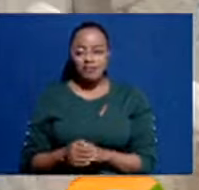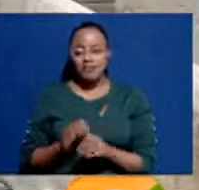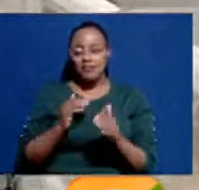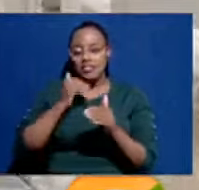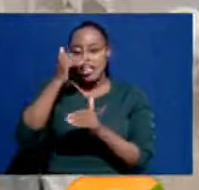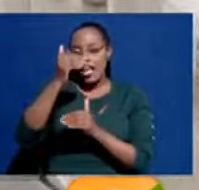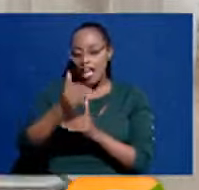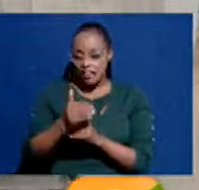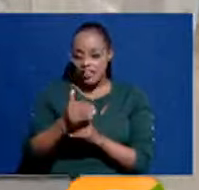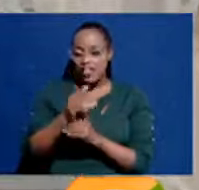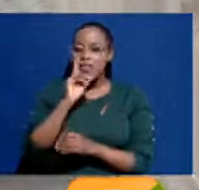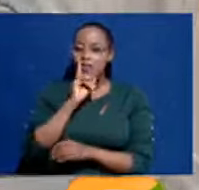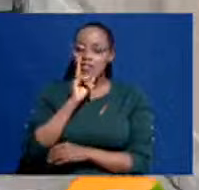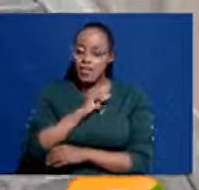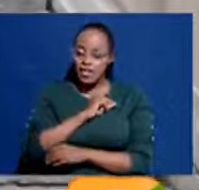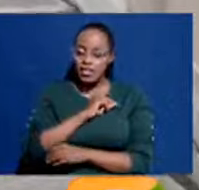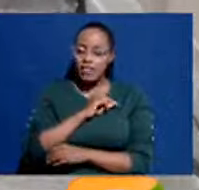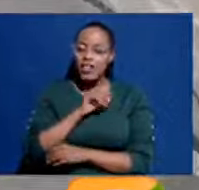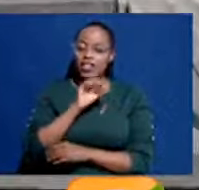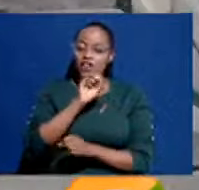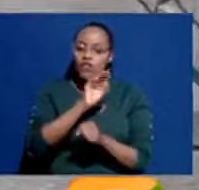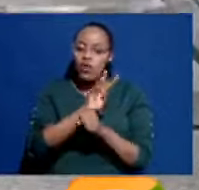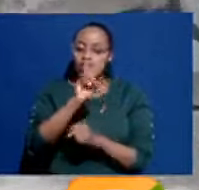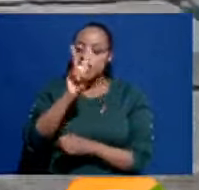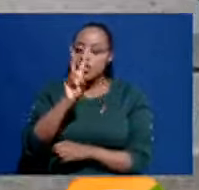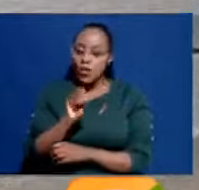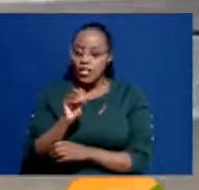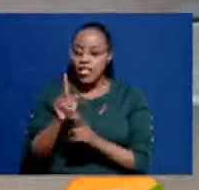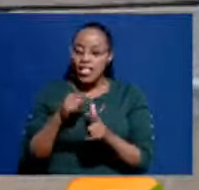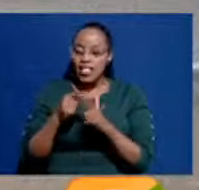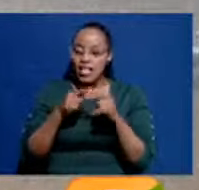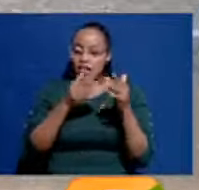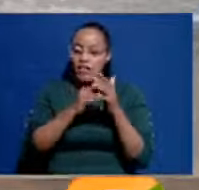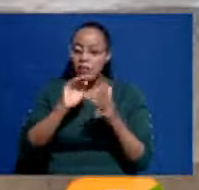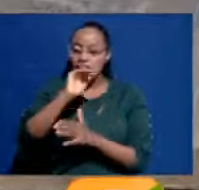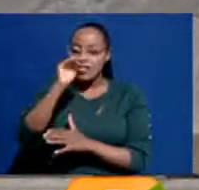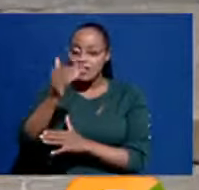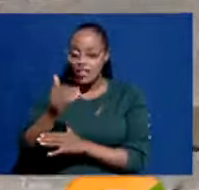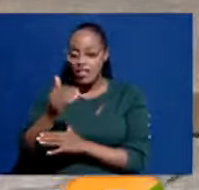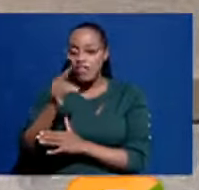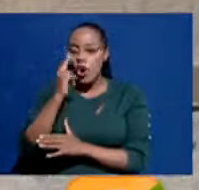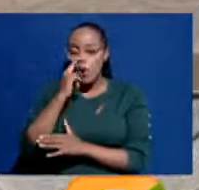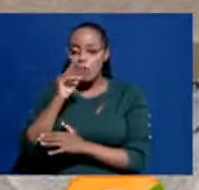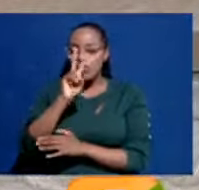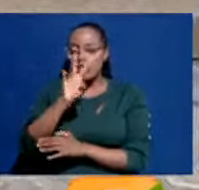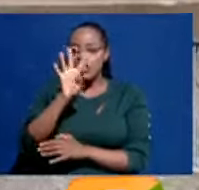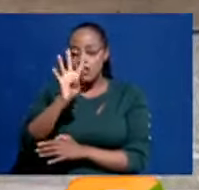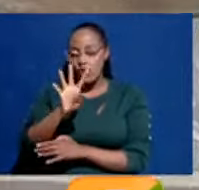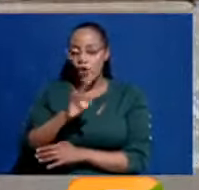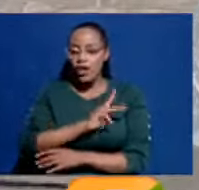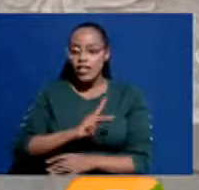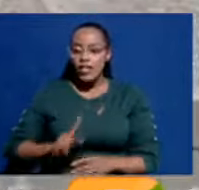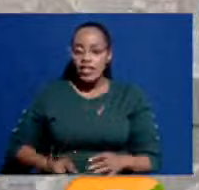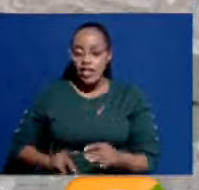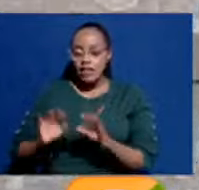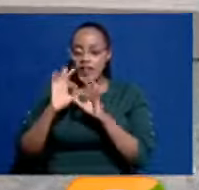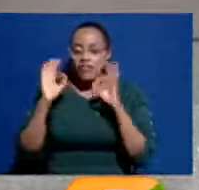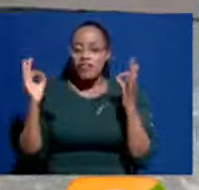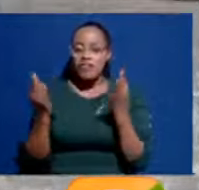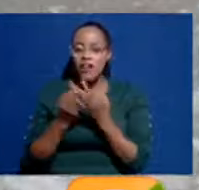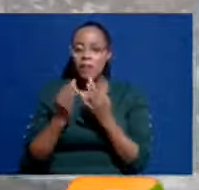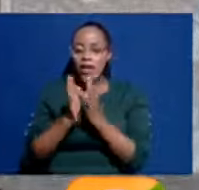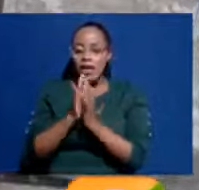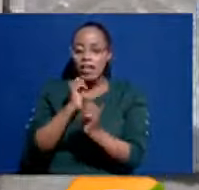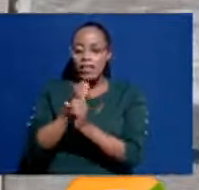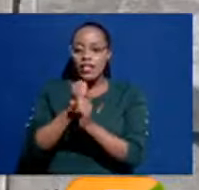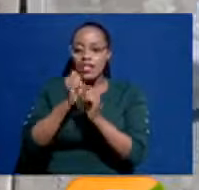After its completion in 1420, the Forbidden City was home to 24 emperors, their families and